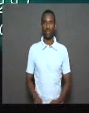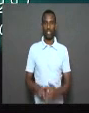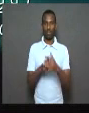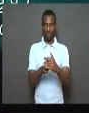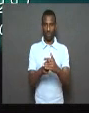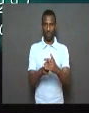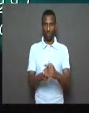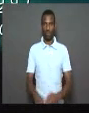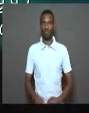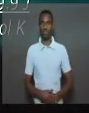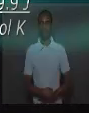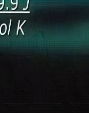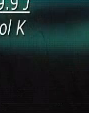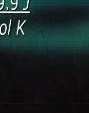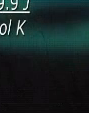Begin.